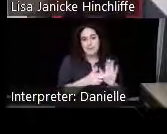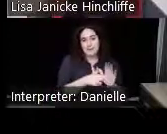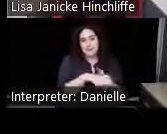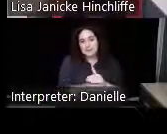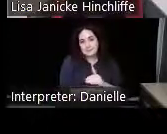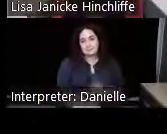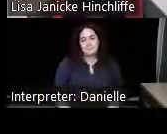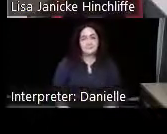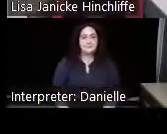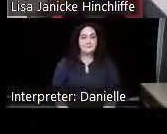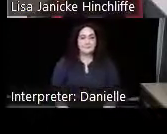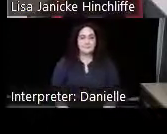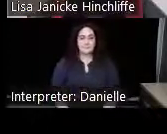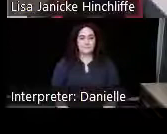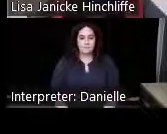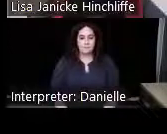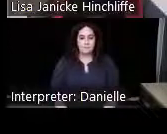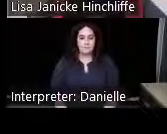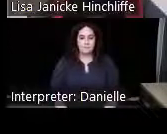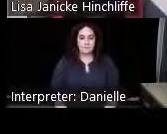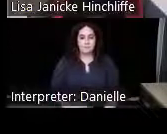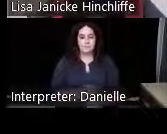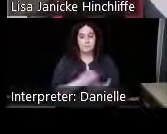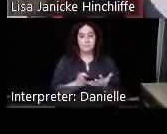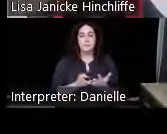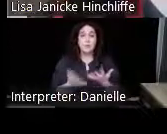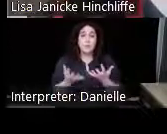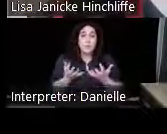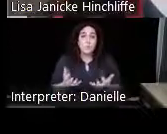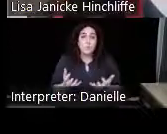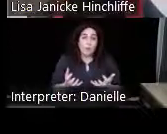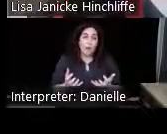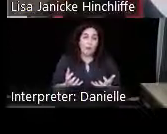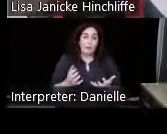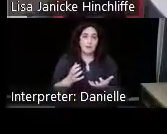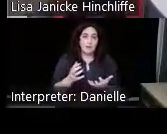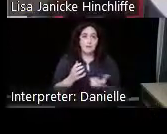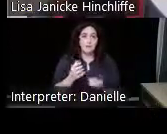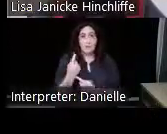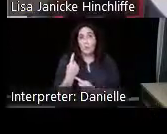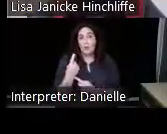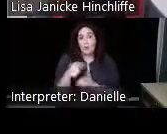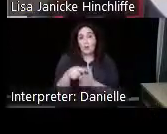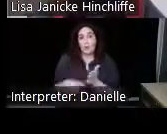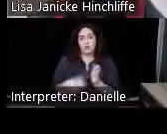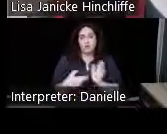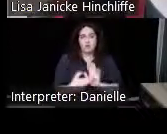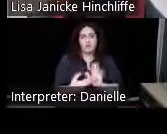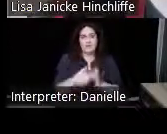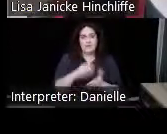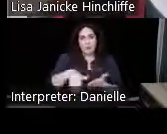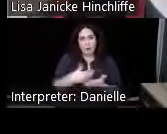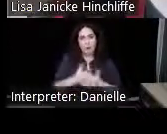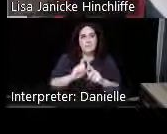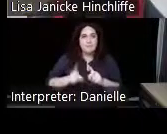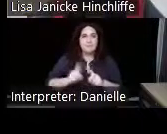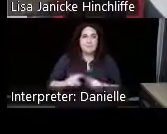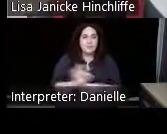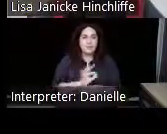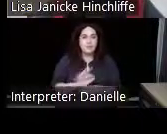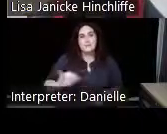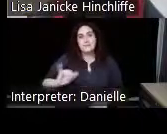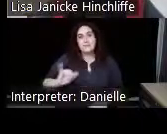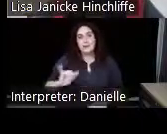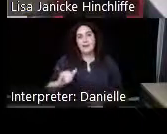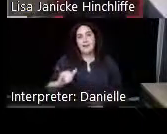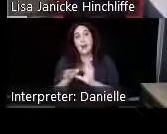be representatives of the site's features, such as commenting, emailing and citation tools, PDF previews. So